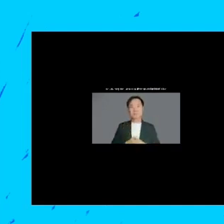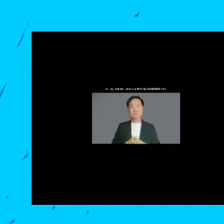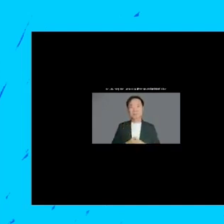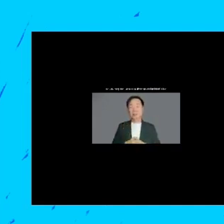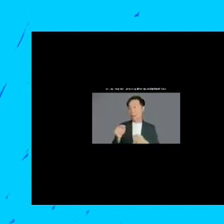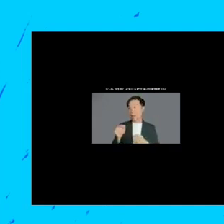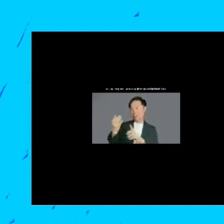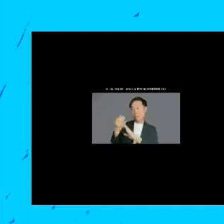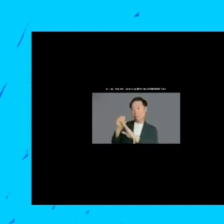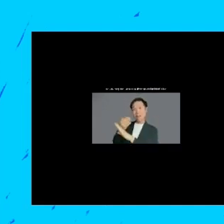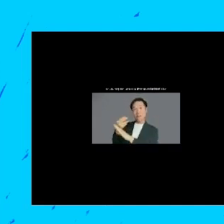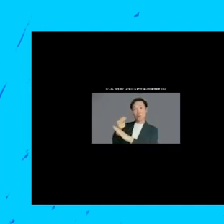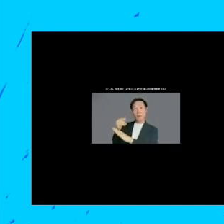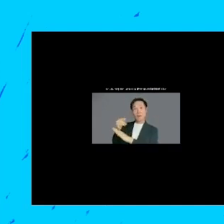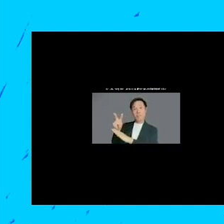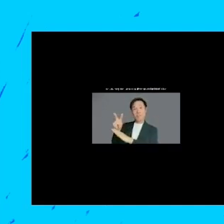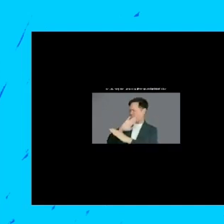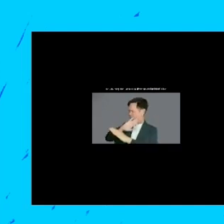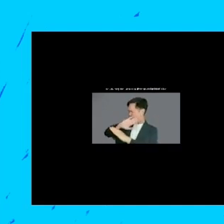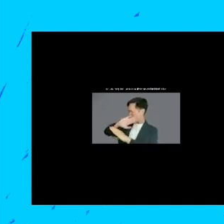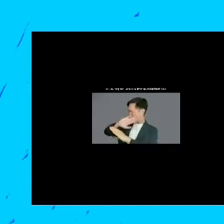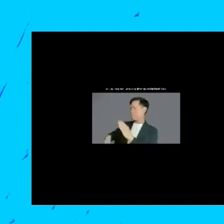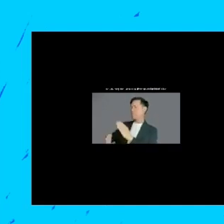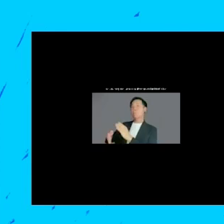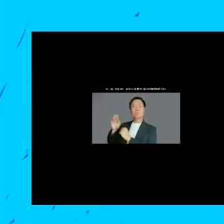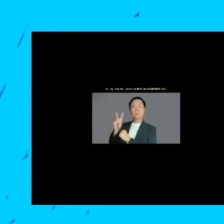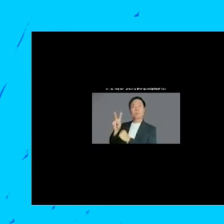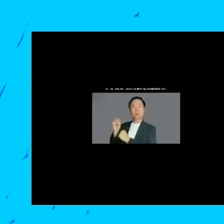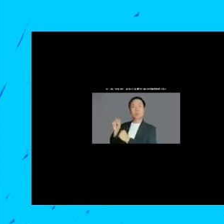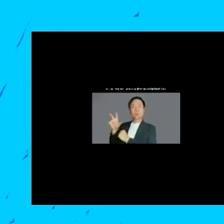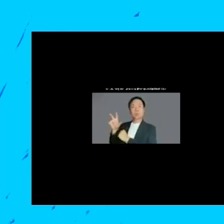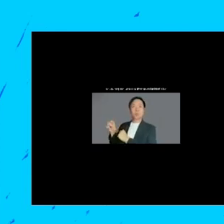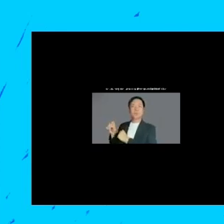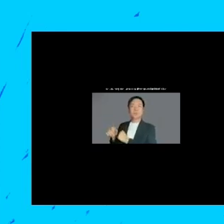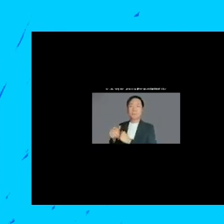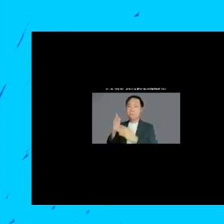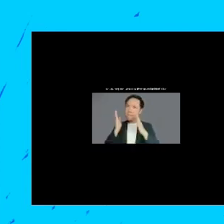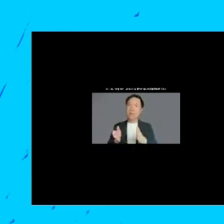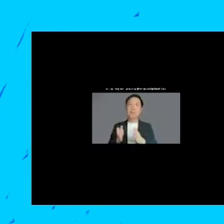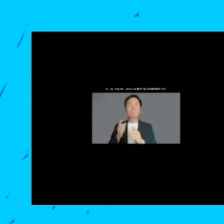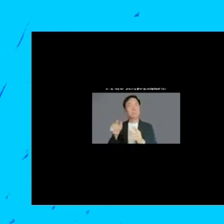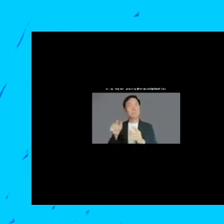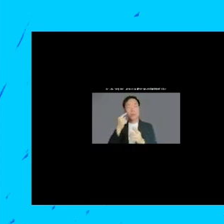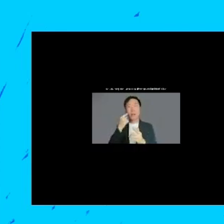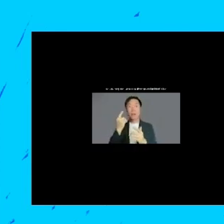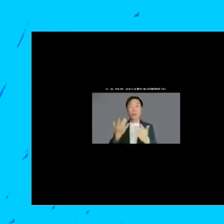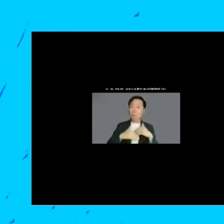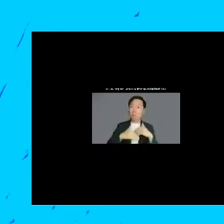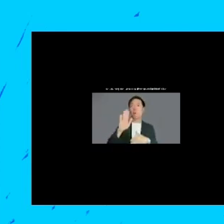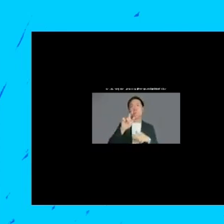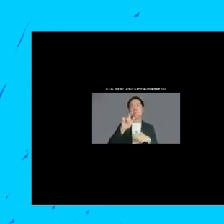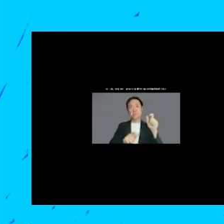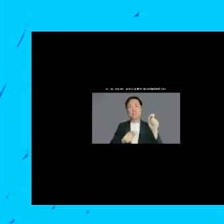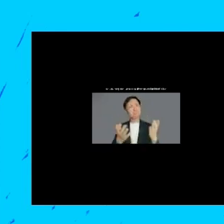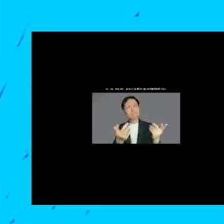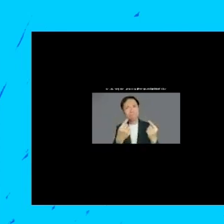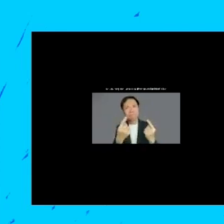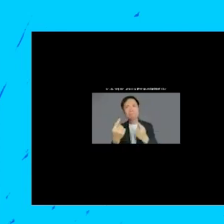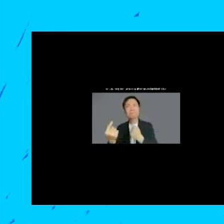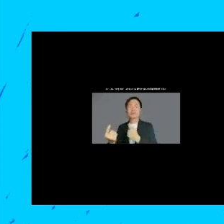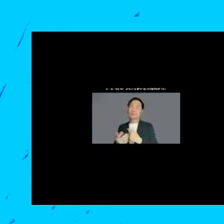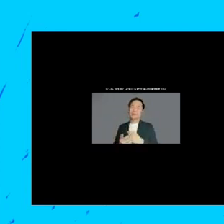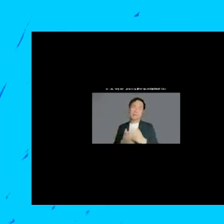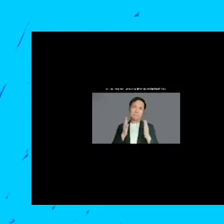this means no discrimination and equal access for all. So we need these programs to be responsive to our needs in our